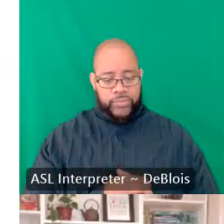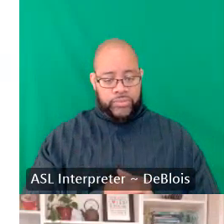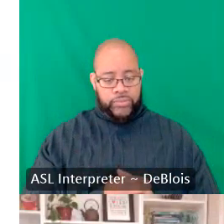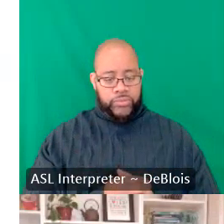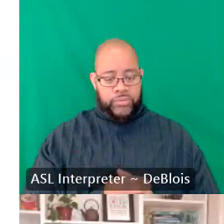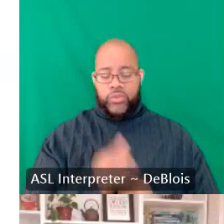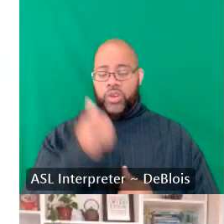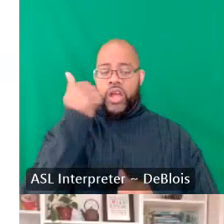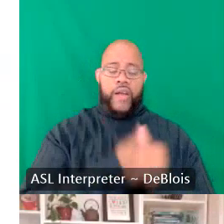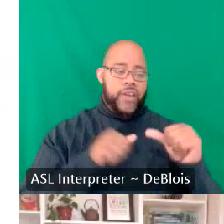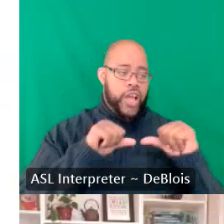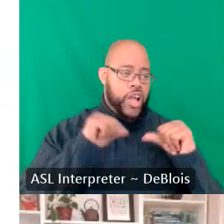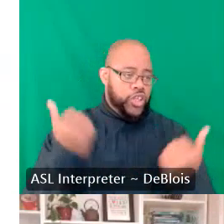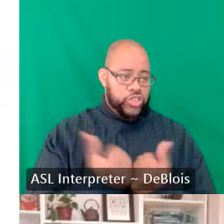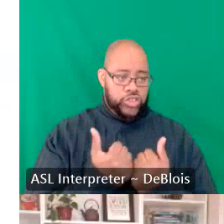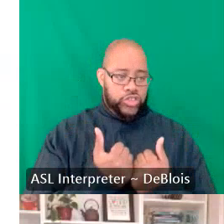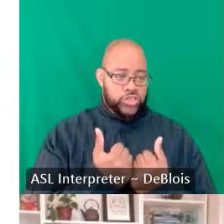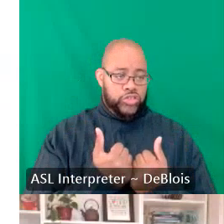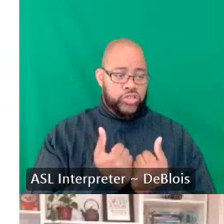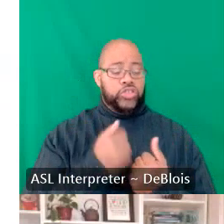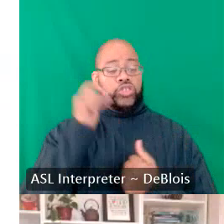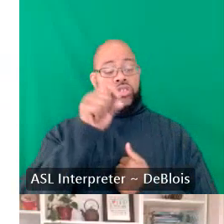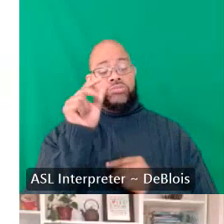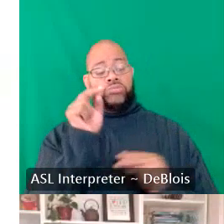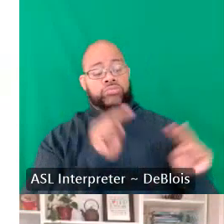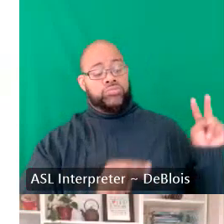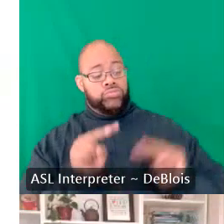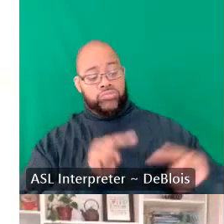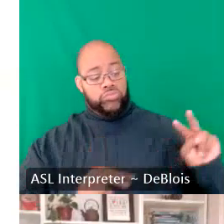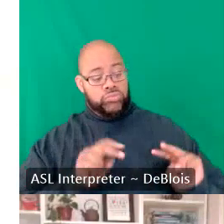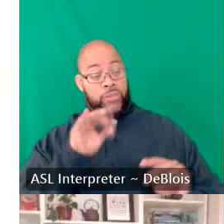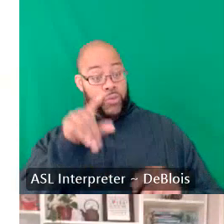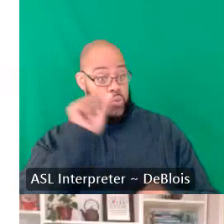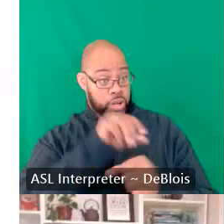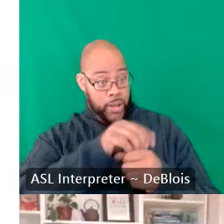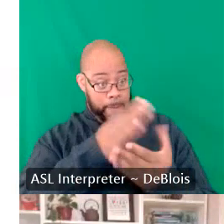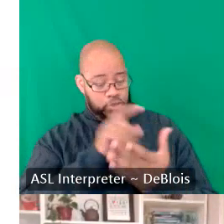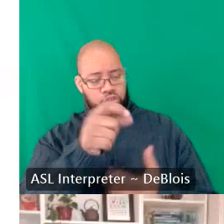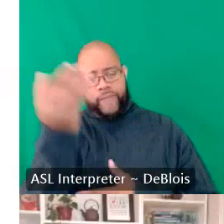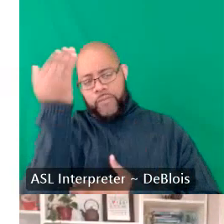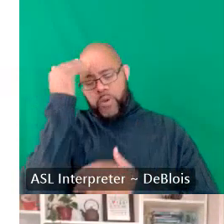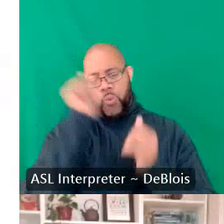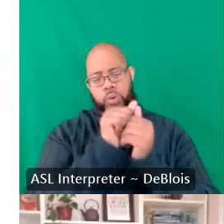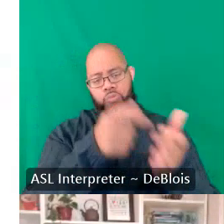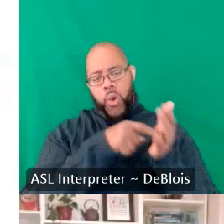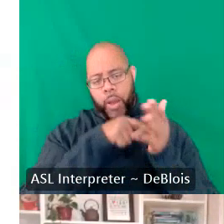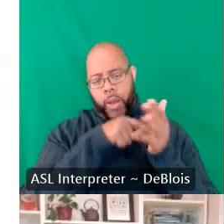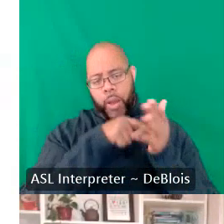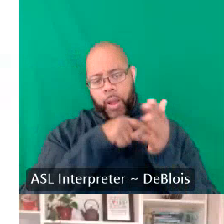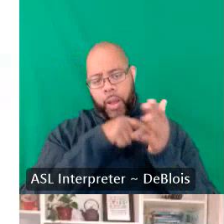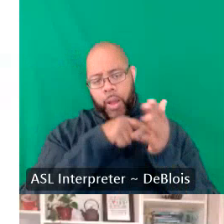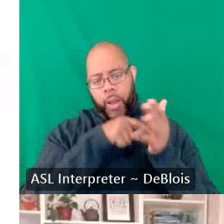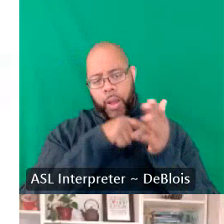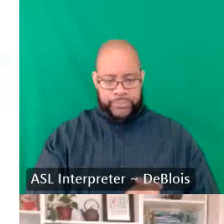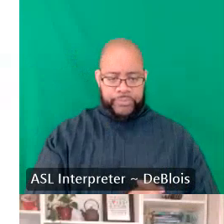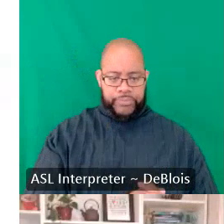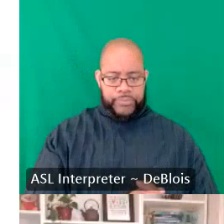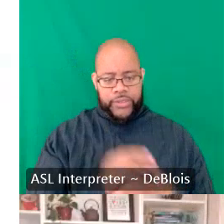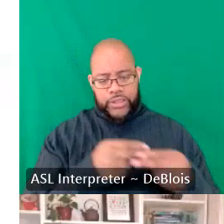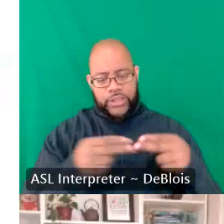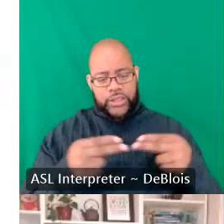every agency should be looking at this. If you're in the budget shop, you should be familiar with these requirements. Next slide,